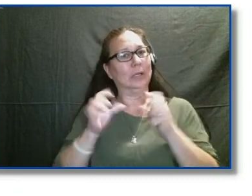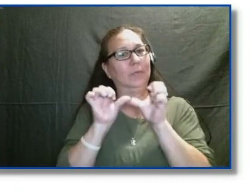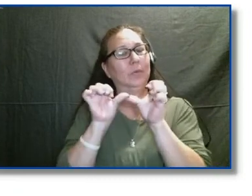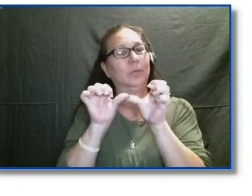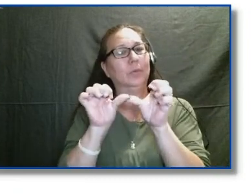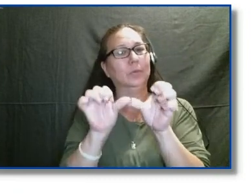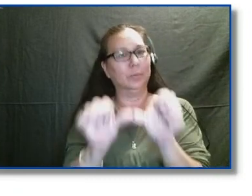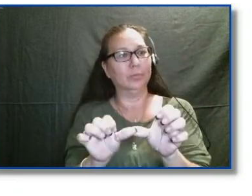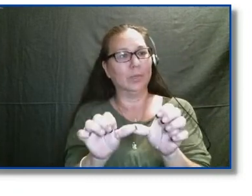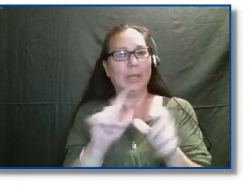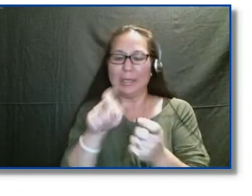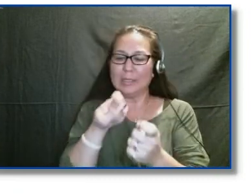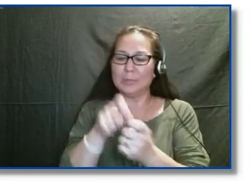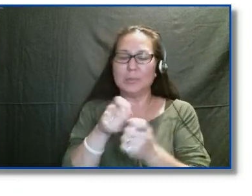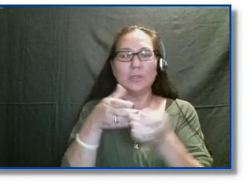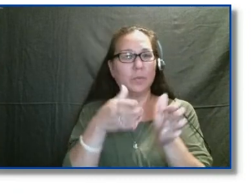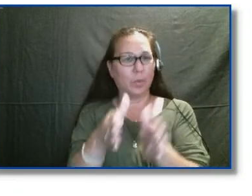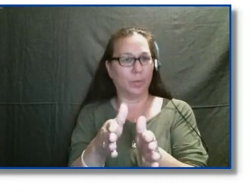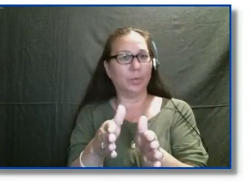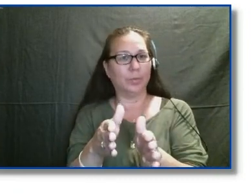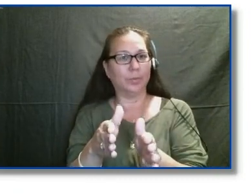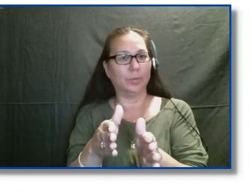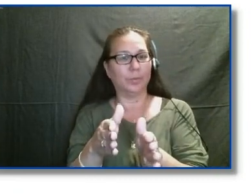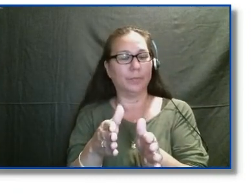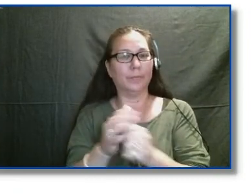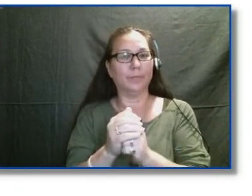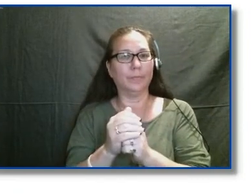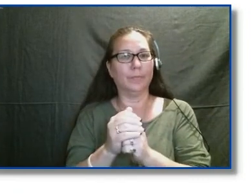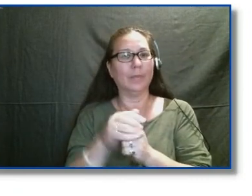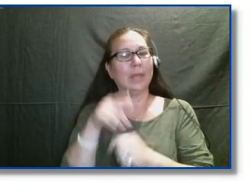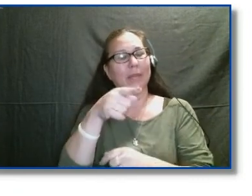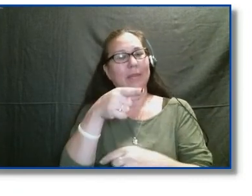in a certain way, this piece makes